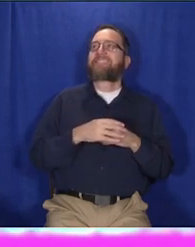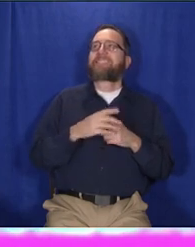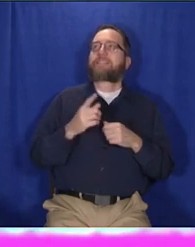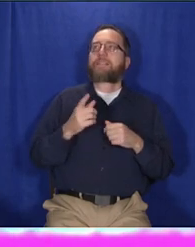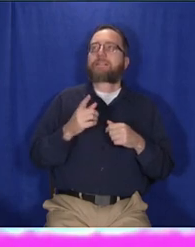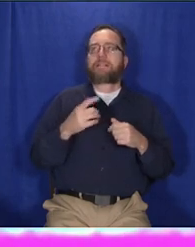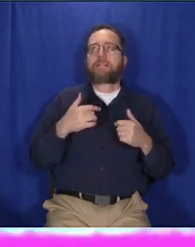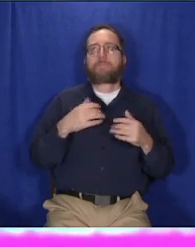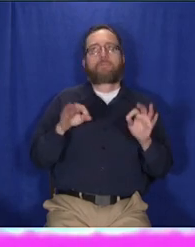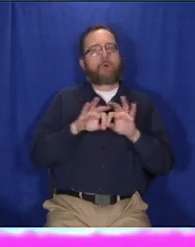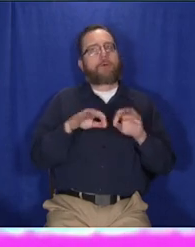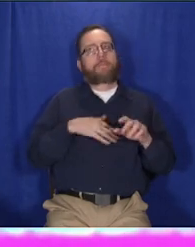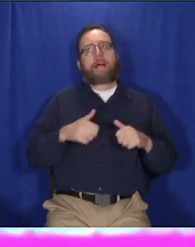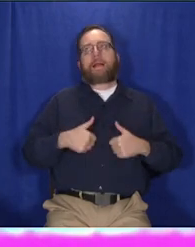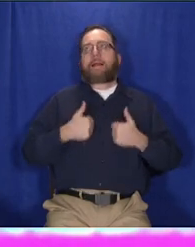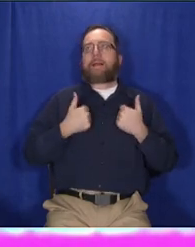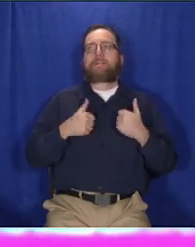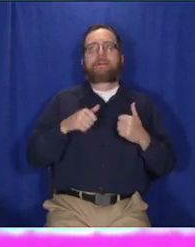live my life.